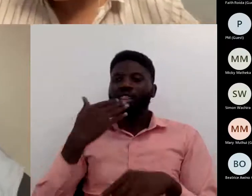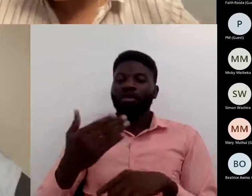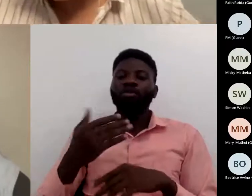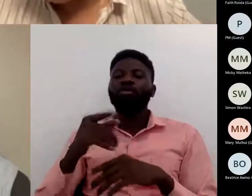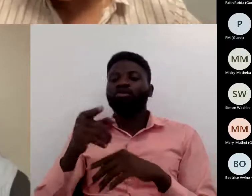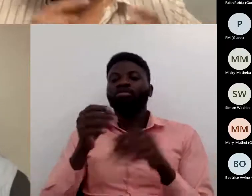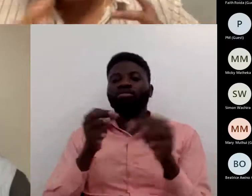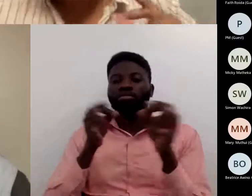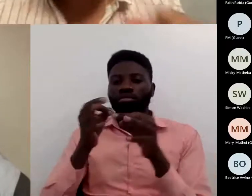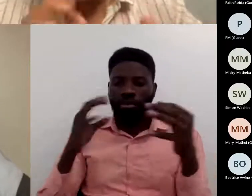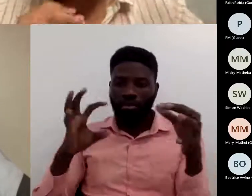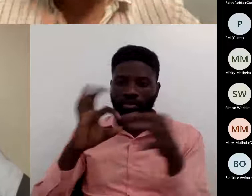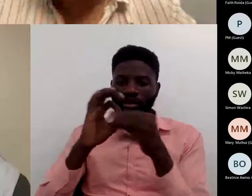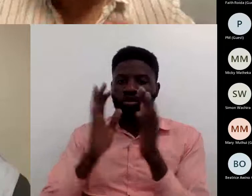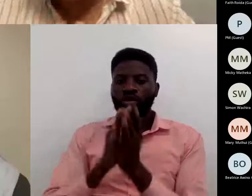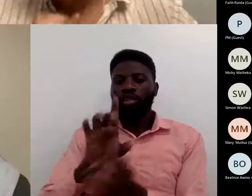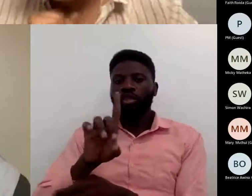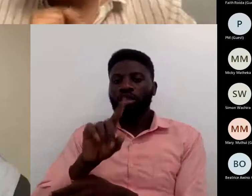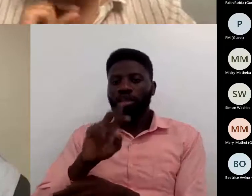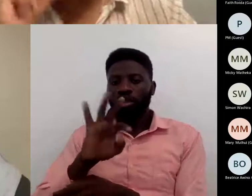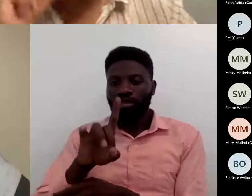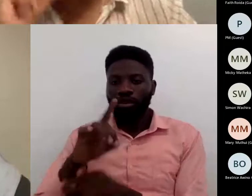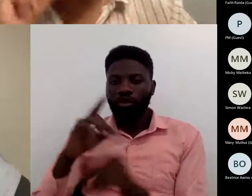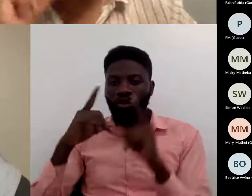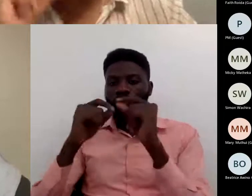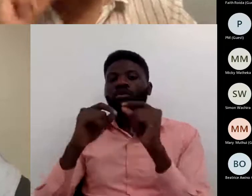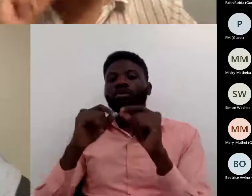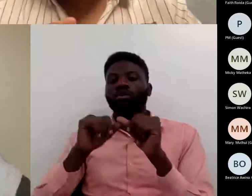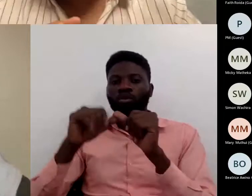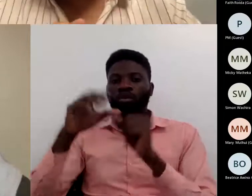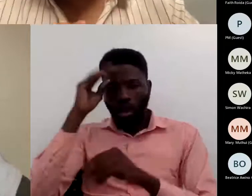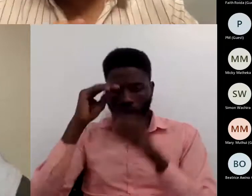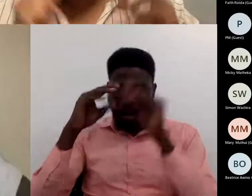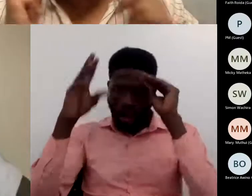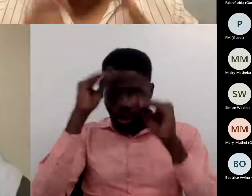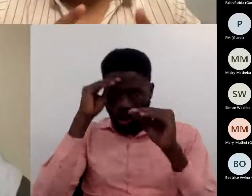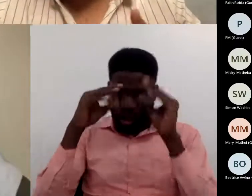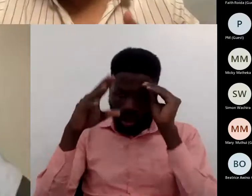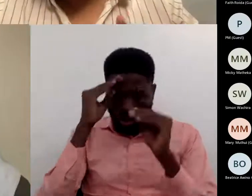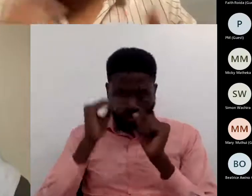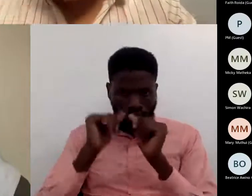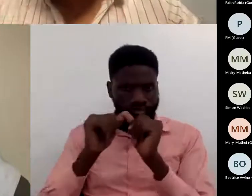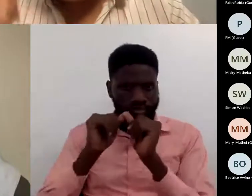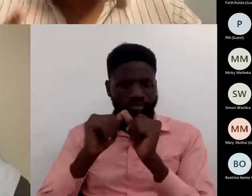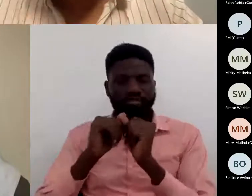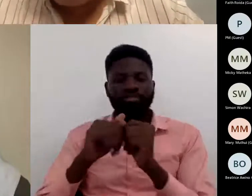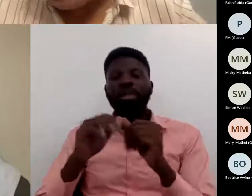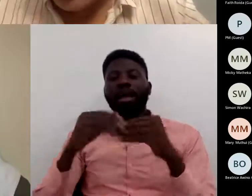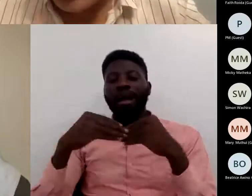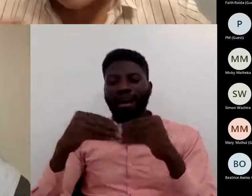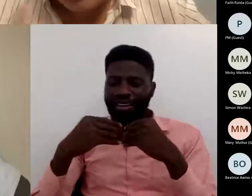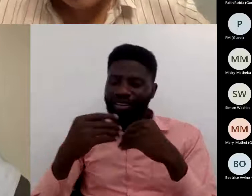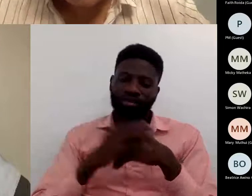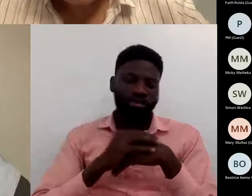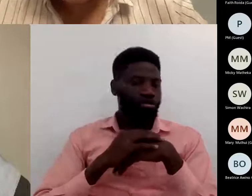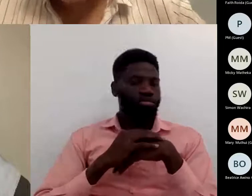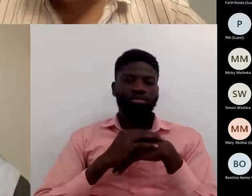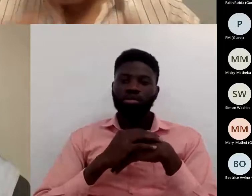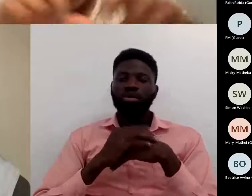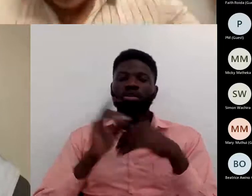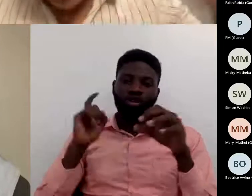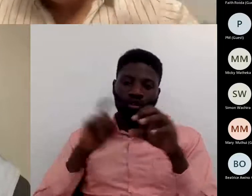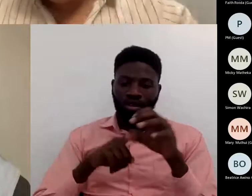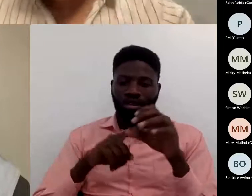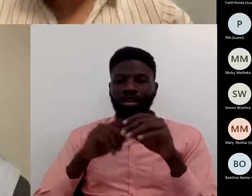to David's point of keeping up with latest trends, be continuously learning, be agile. Join Agile 101